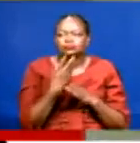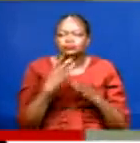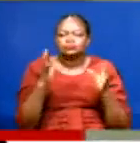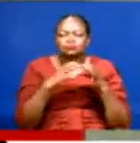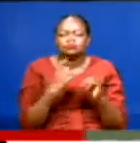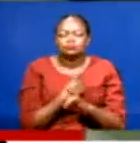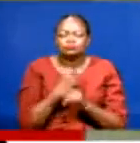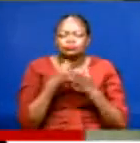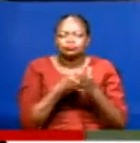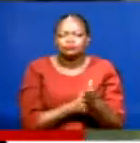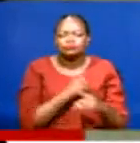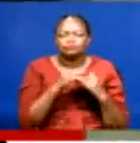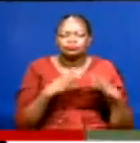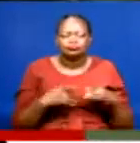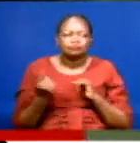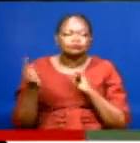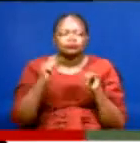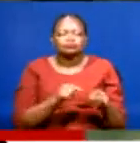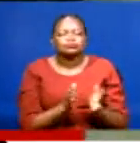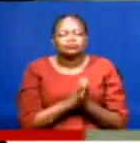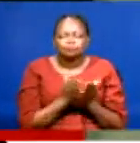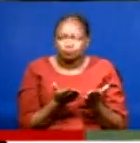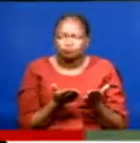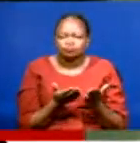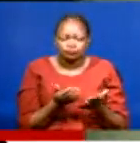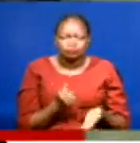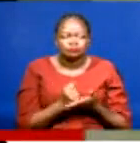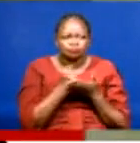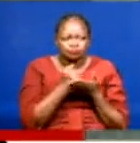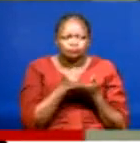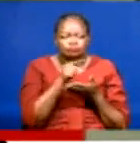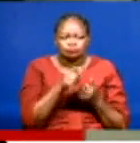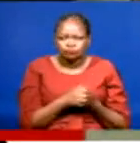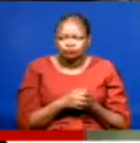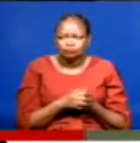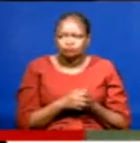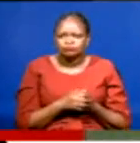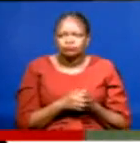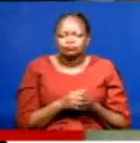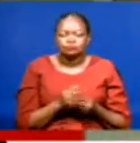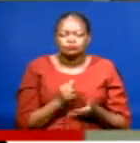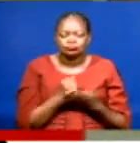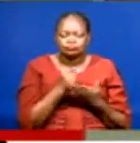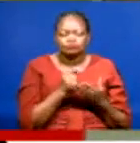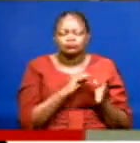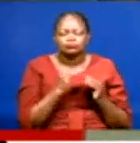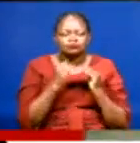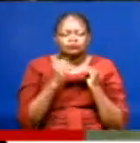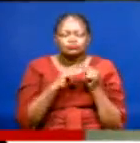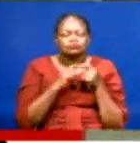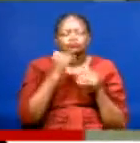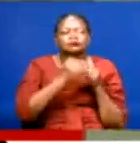these kind of people, to come on board and build the professional boxing and take it to where it is. You see like our